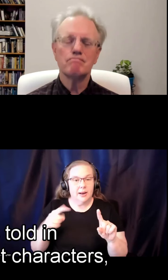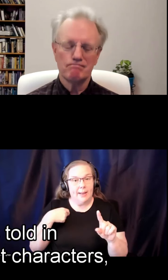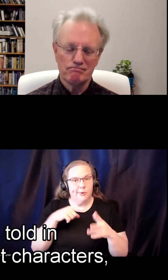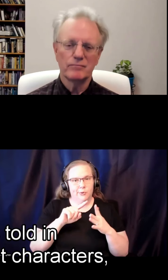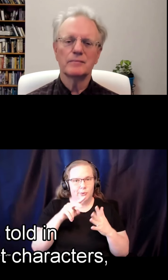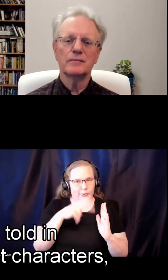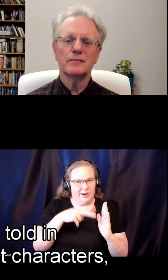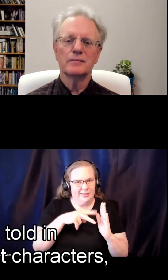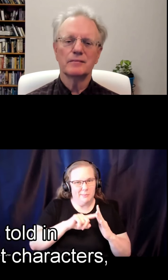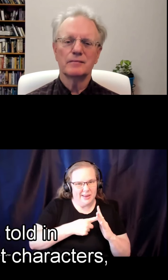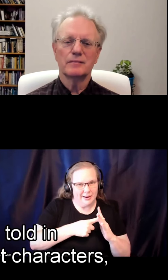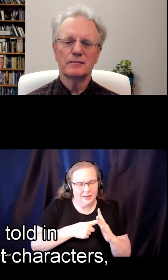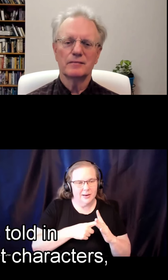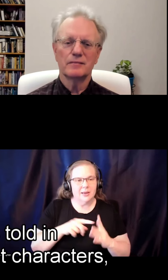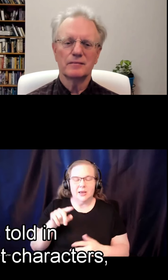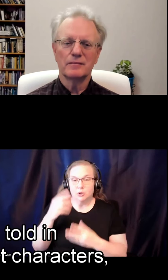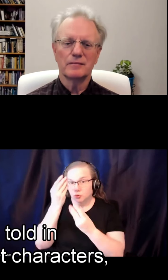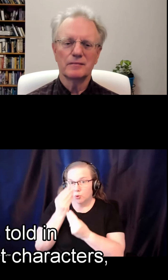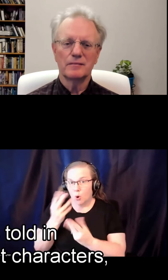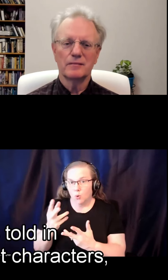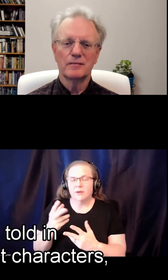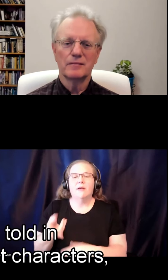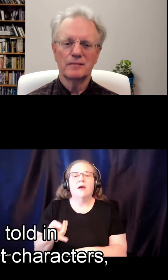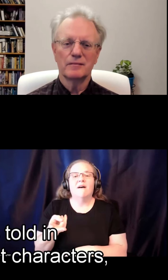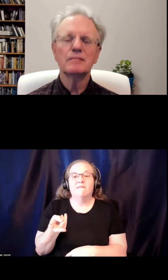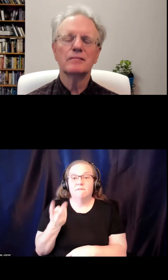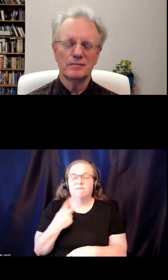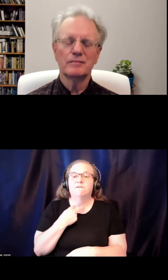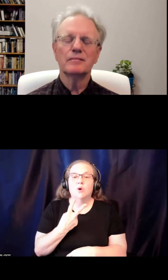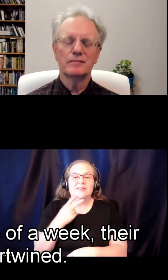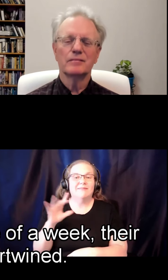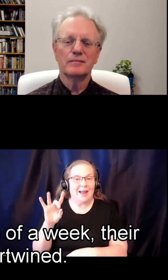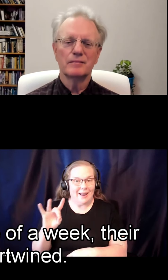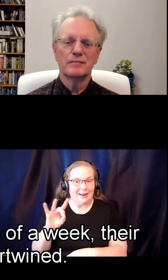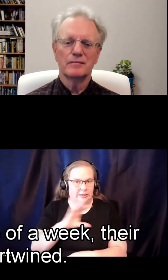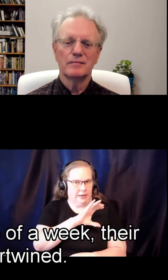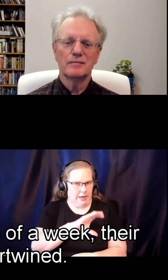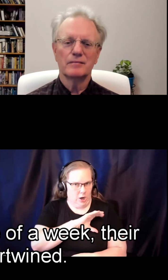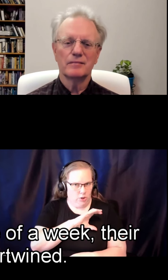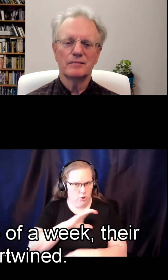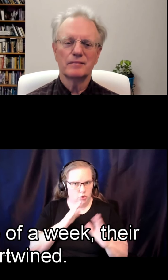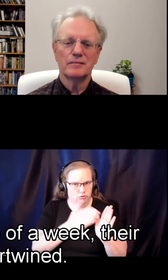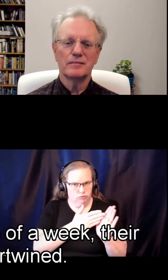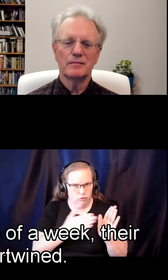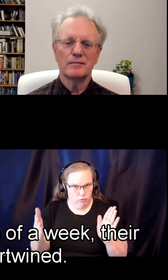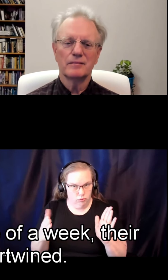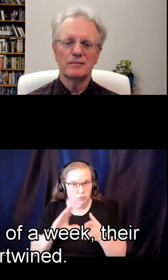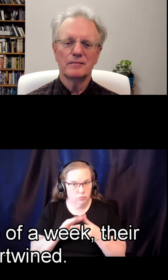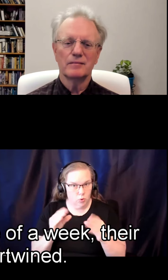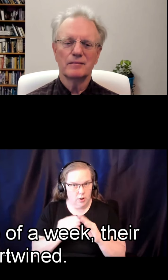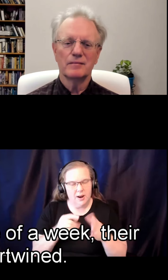The novel is told in the voices of 8 characters who, over the course of a